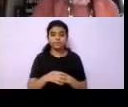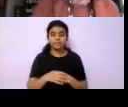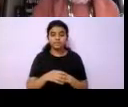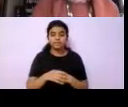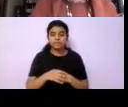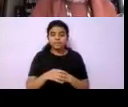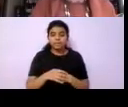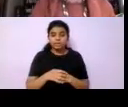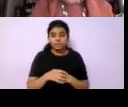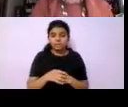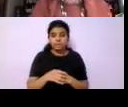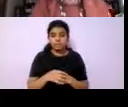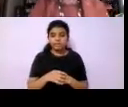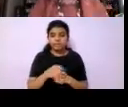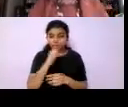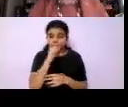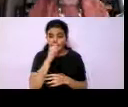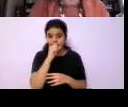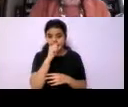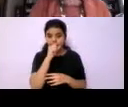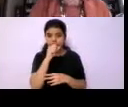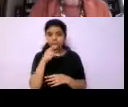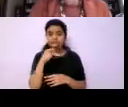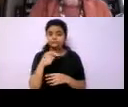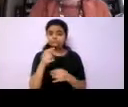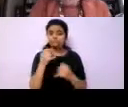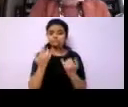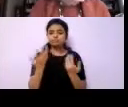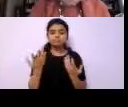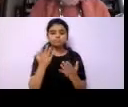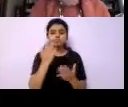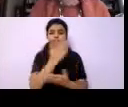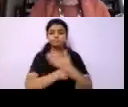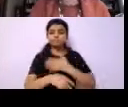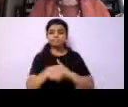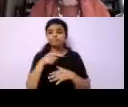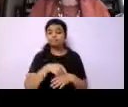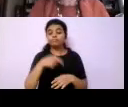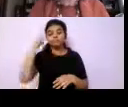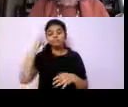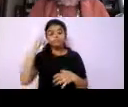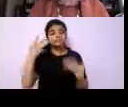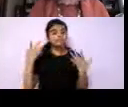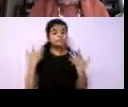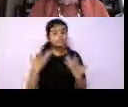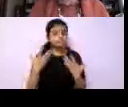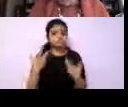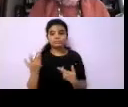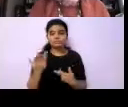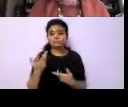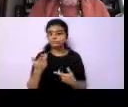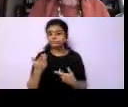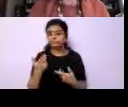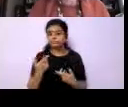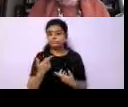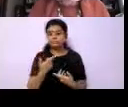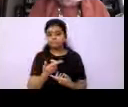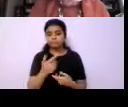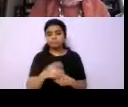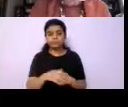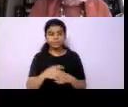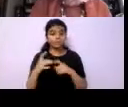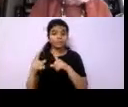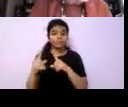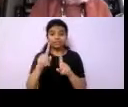demand for independence for disabled people relies heavily on the availability and compliance of